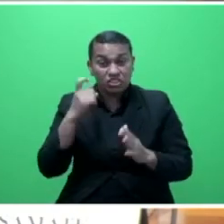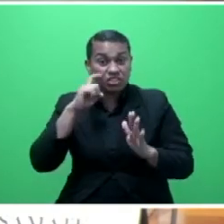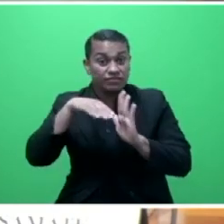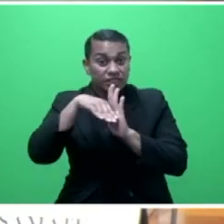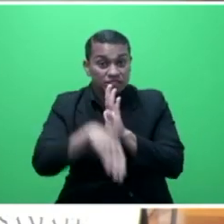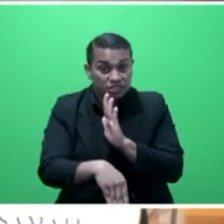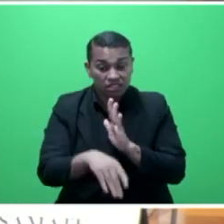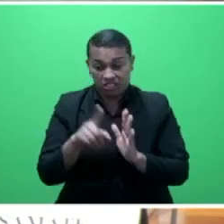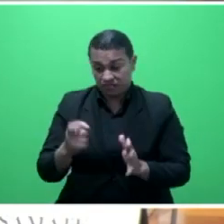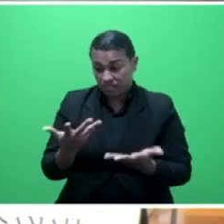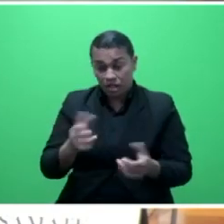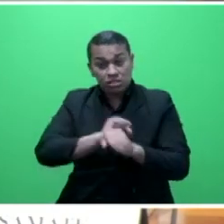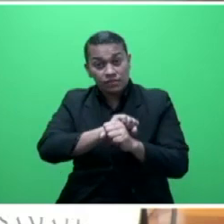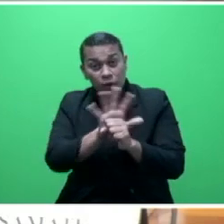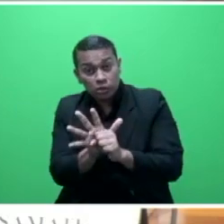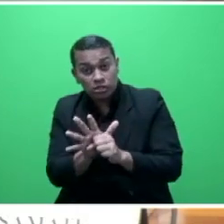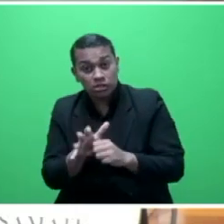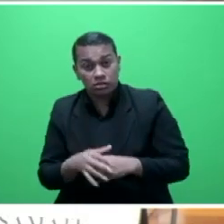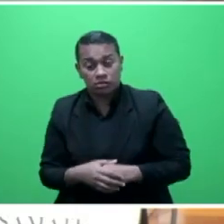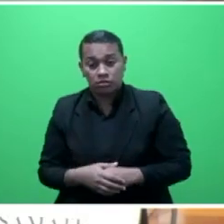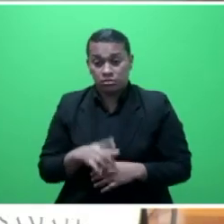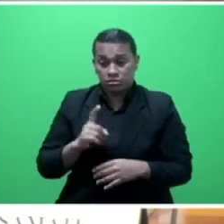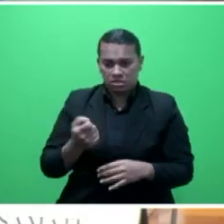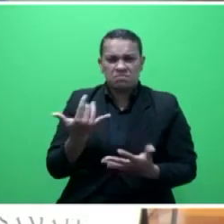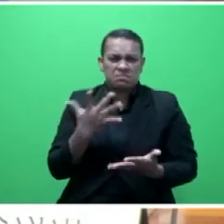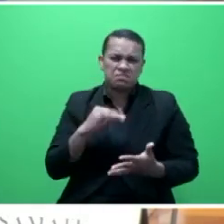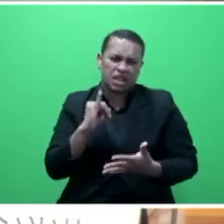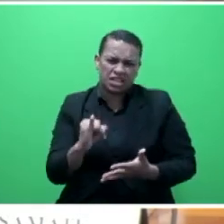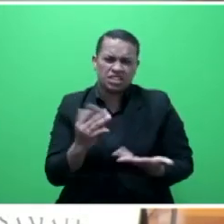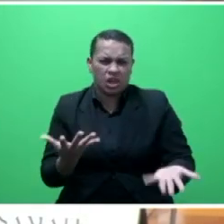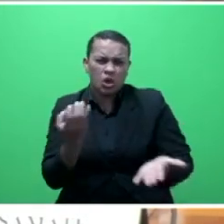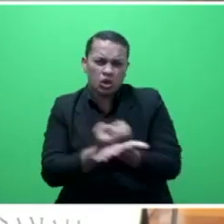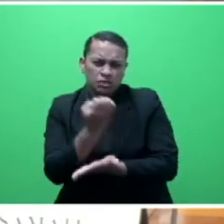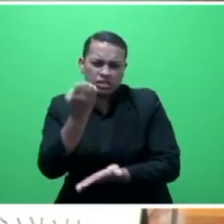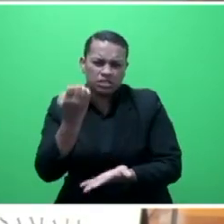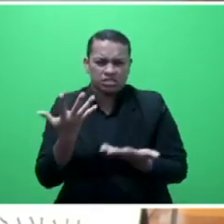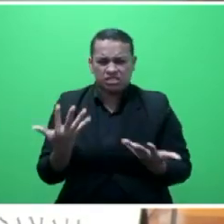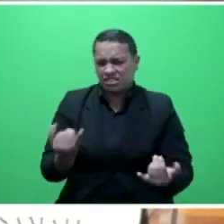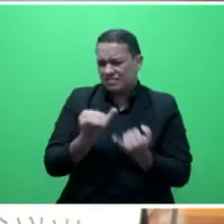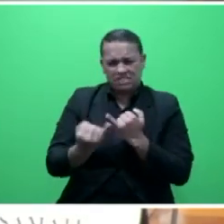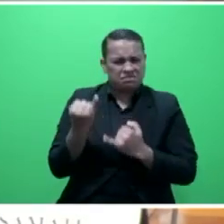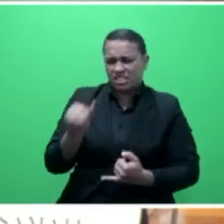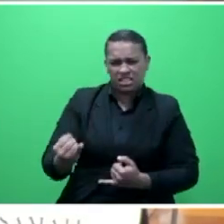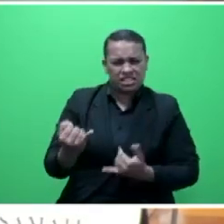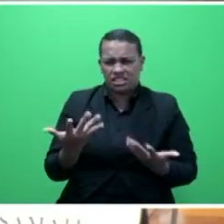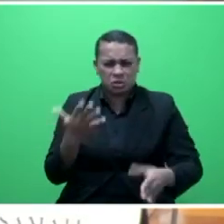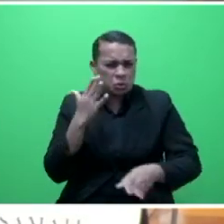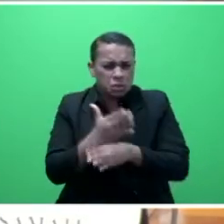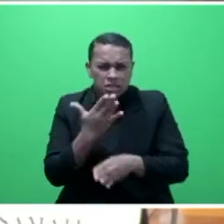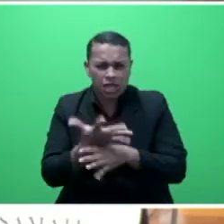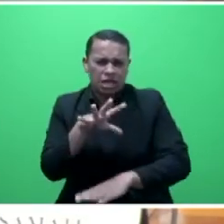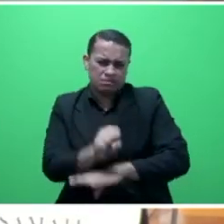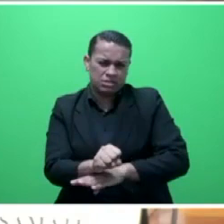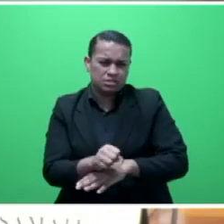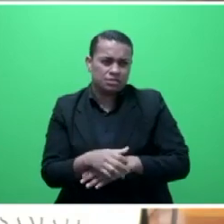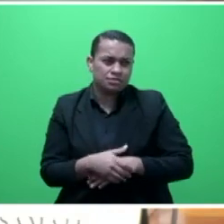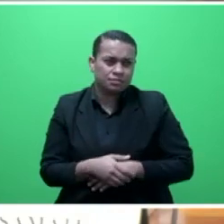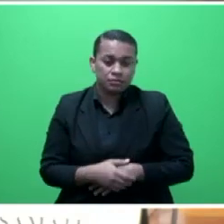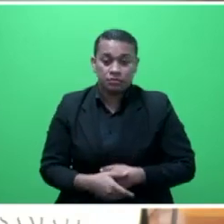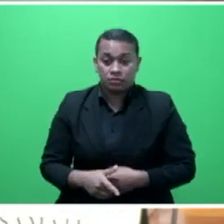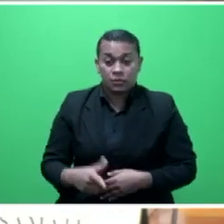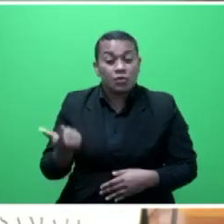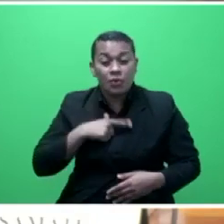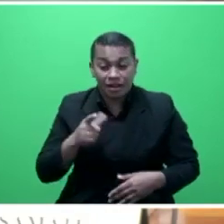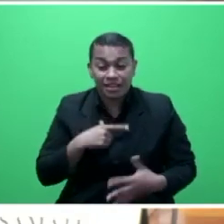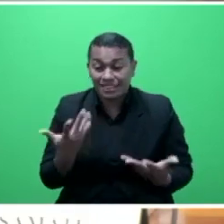Speaker, sir, isn't only bad economics, it's actually bad ethics. That's why so many, for example,